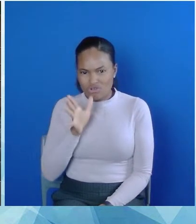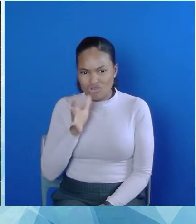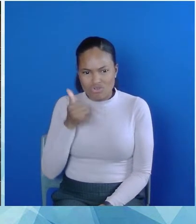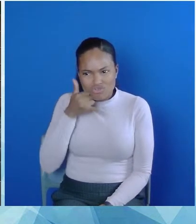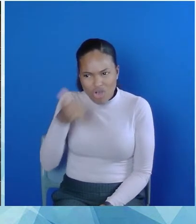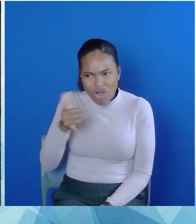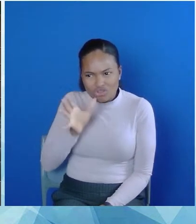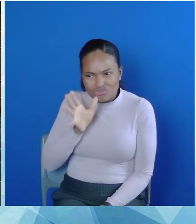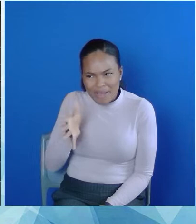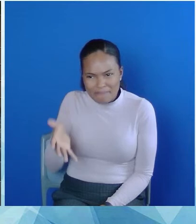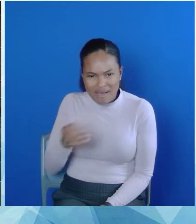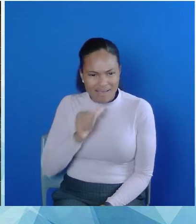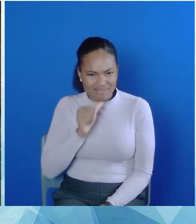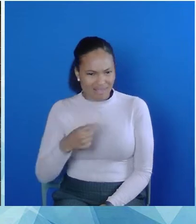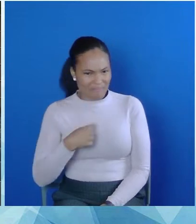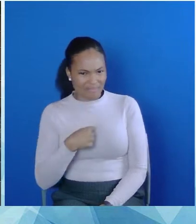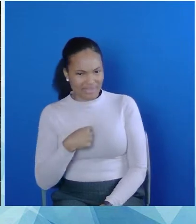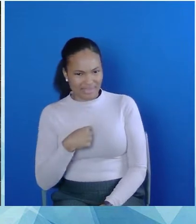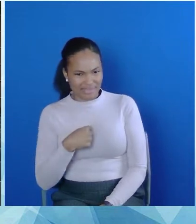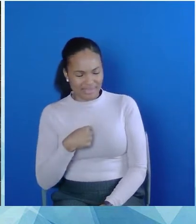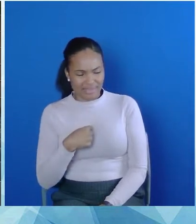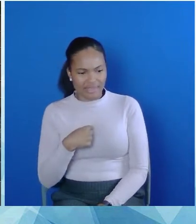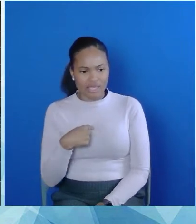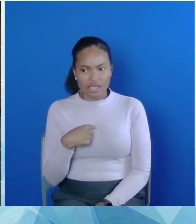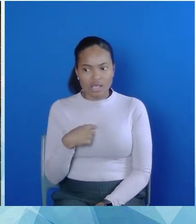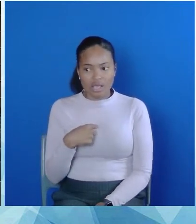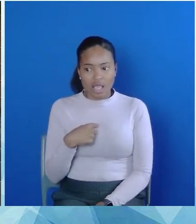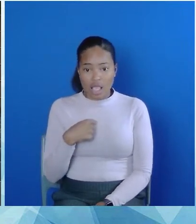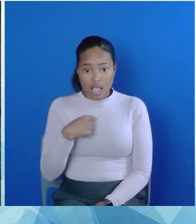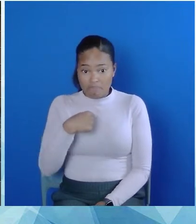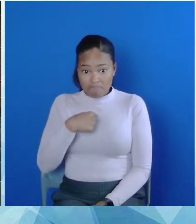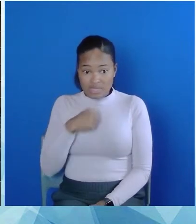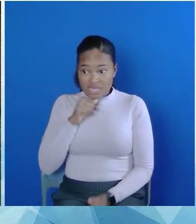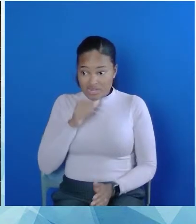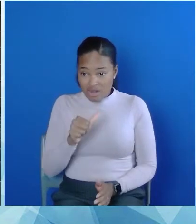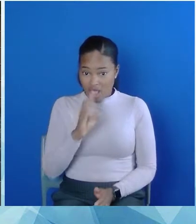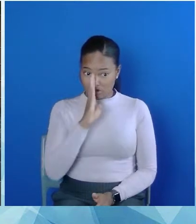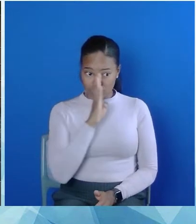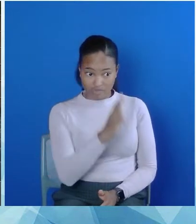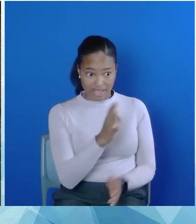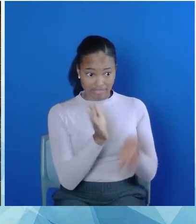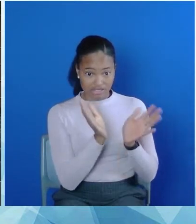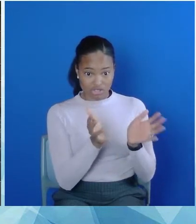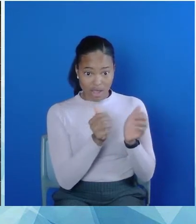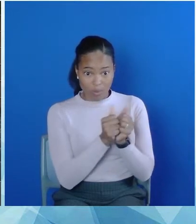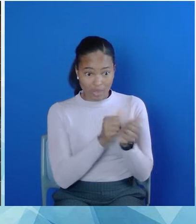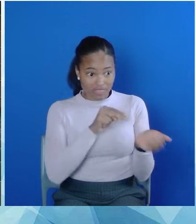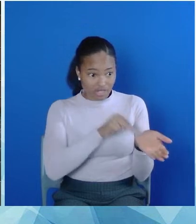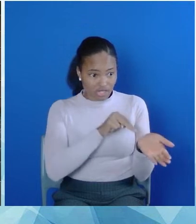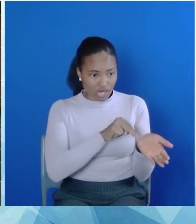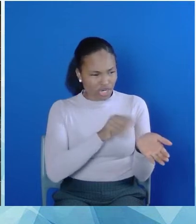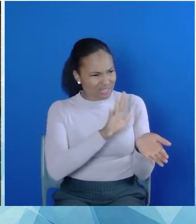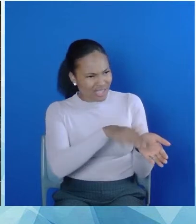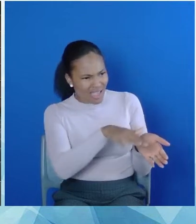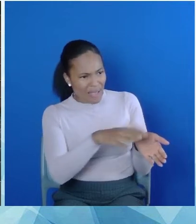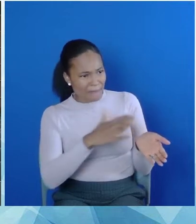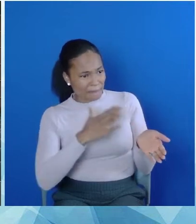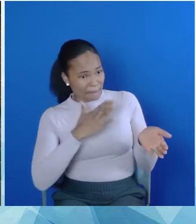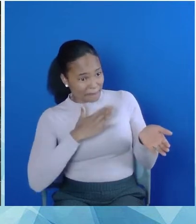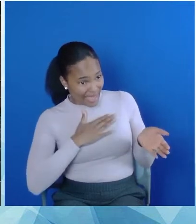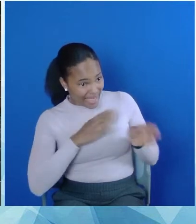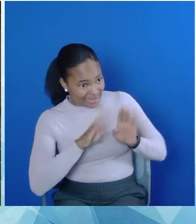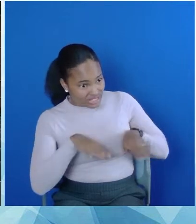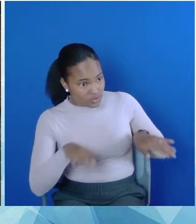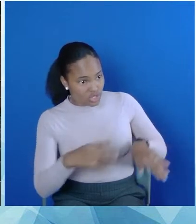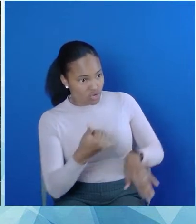mother. And I did talk to the nurse and say, she's not the point of contact. These are my children. You call me. You tell me